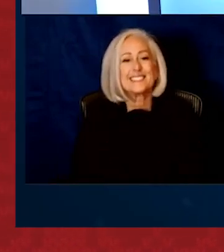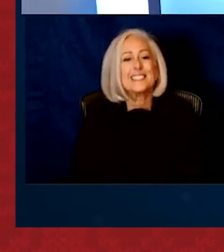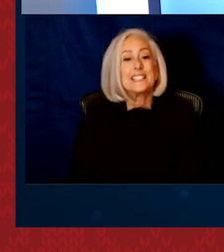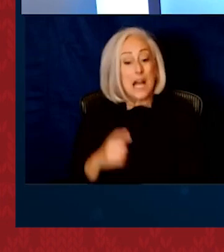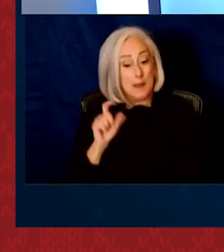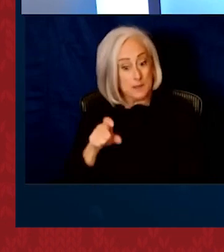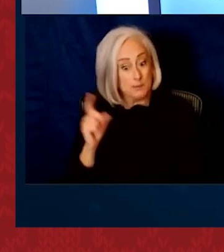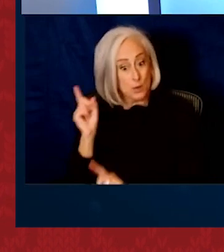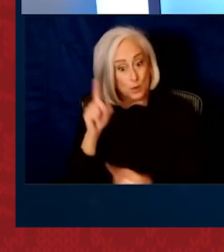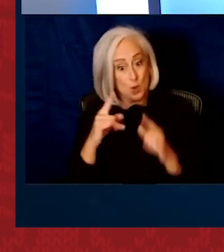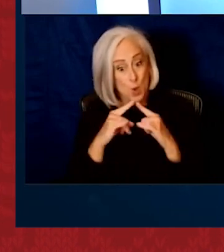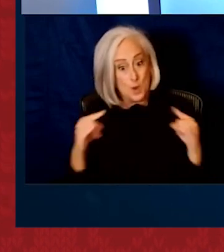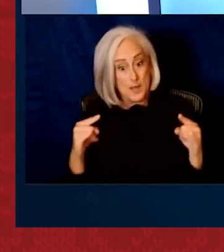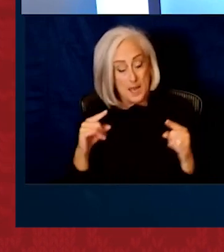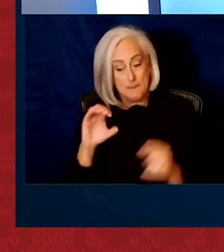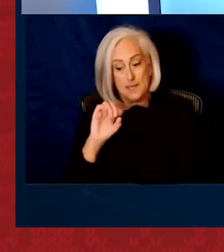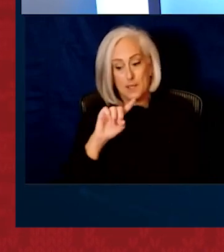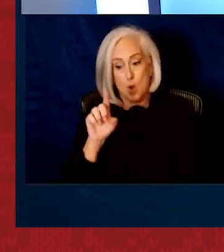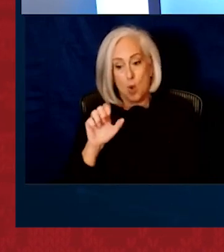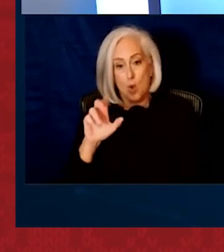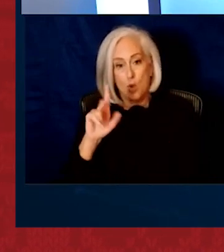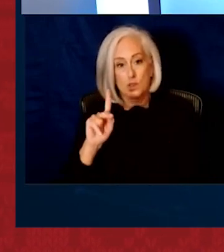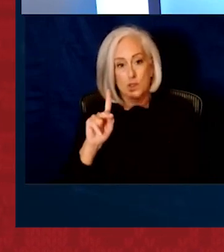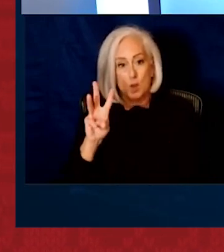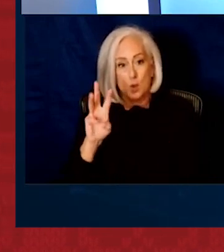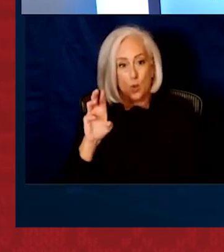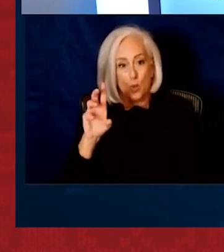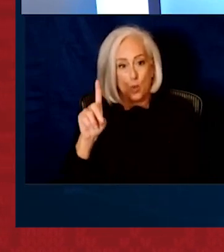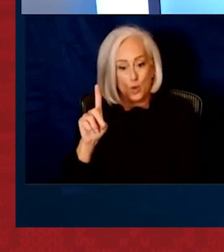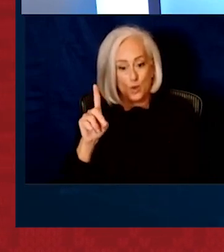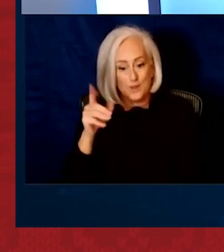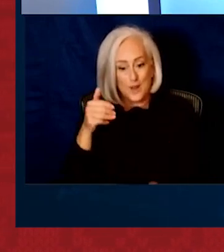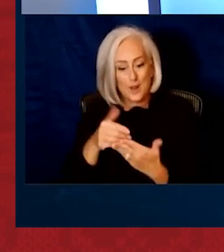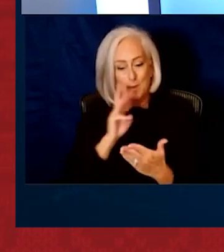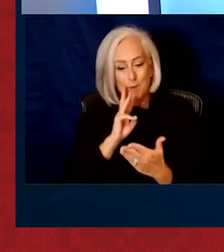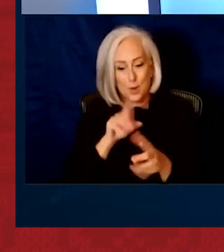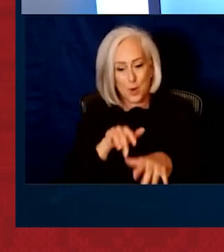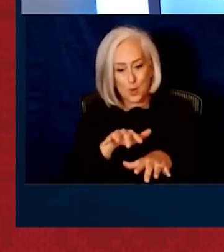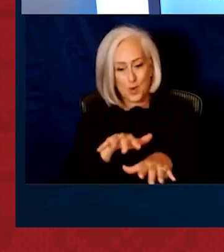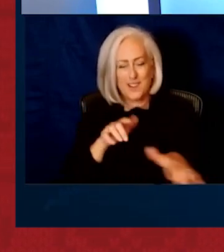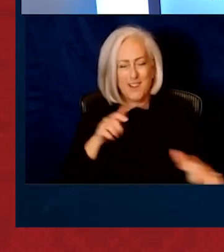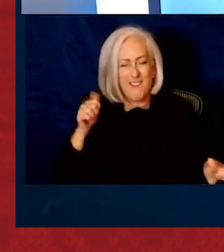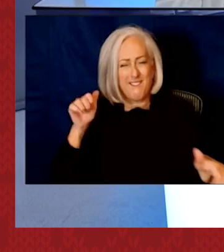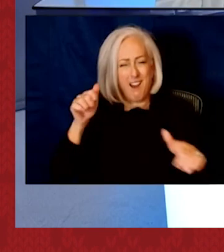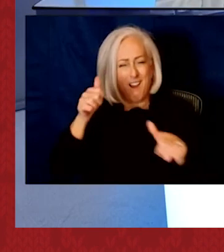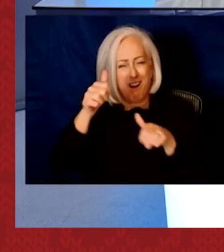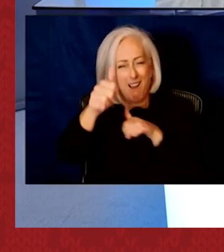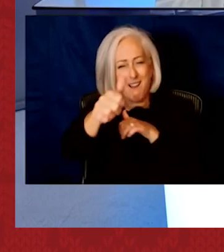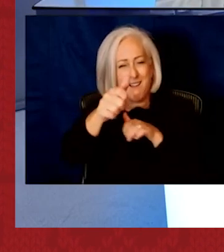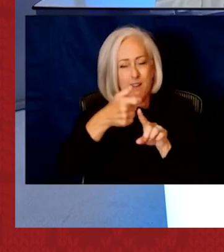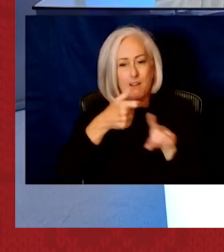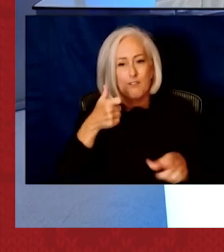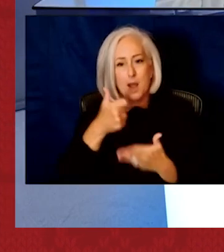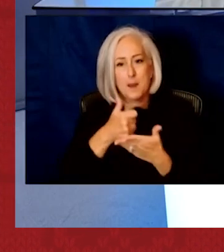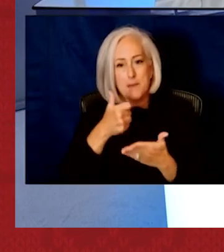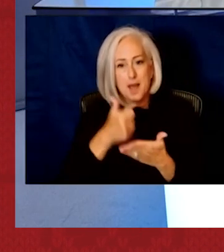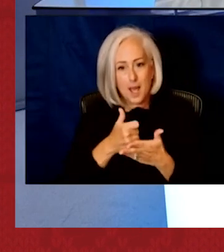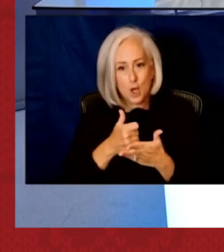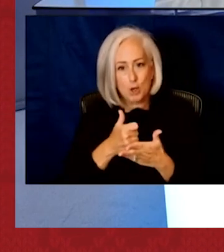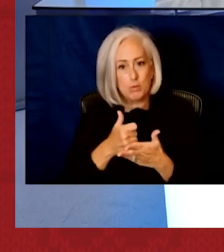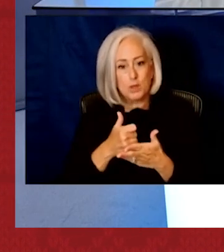in the Ozark Woods on a river, far from help and no way to get to a car or something in the middle of the night. What do I do if I get bit by a snake